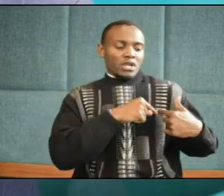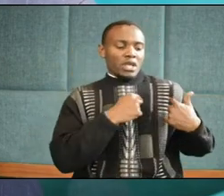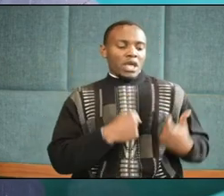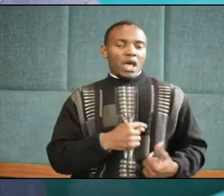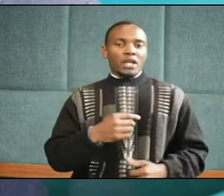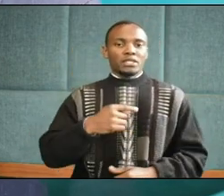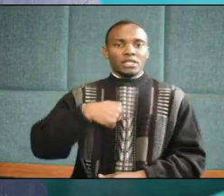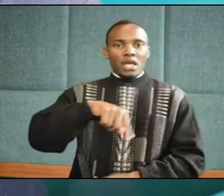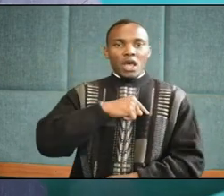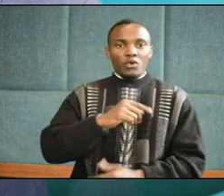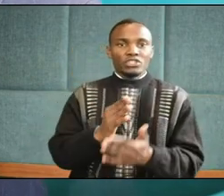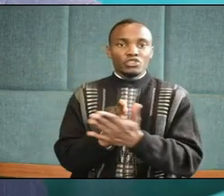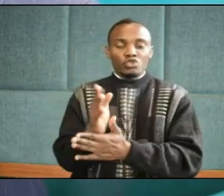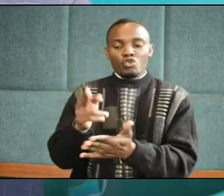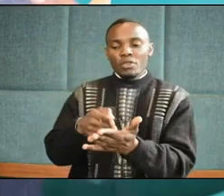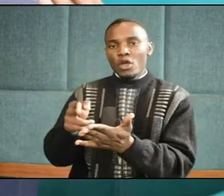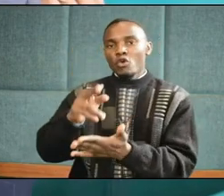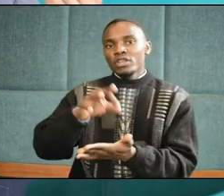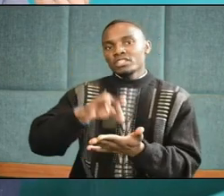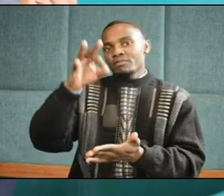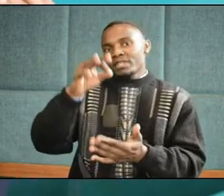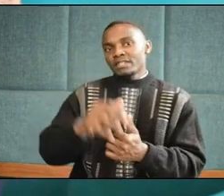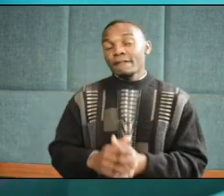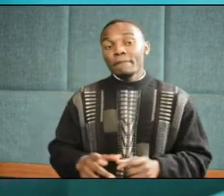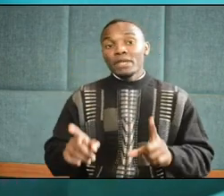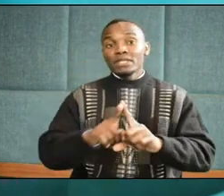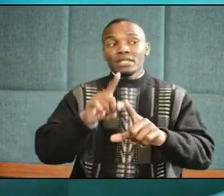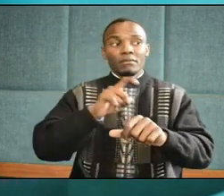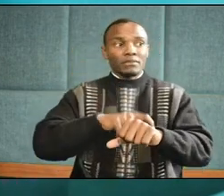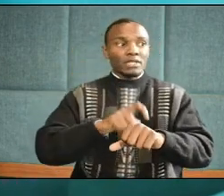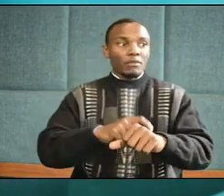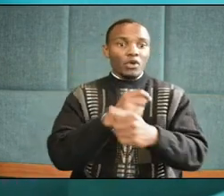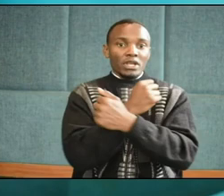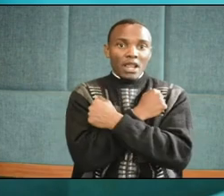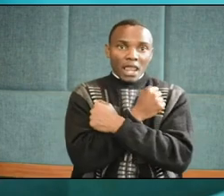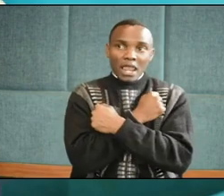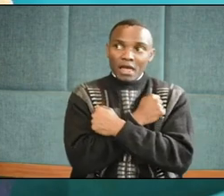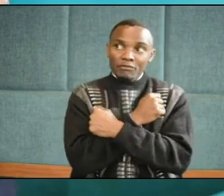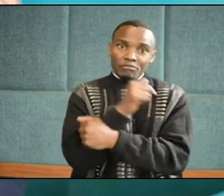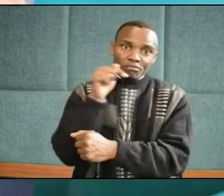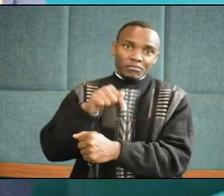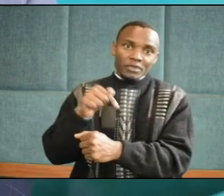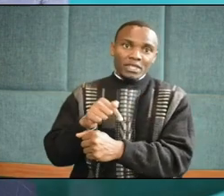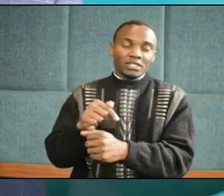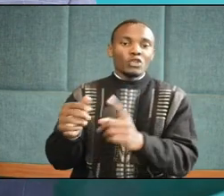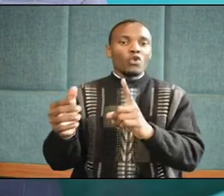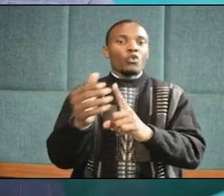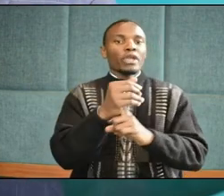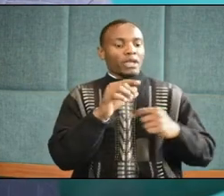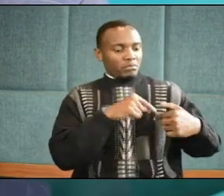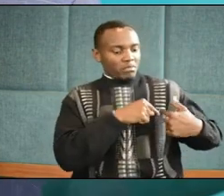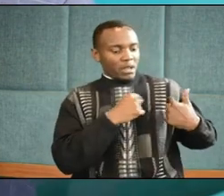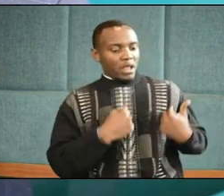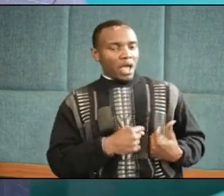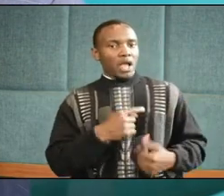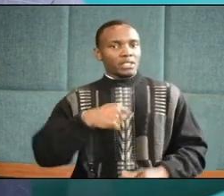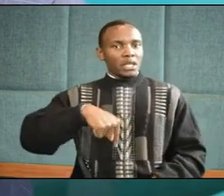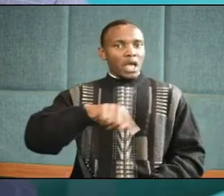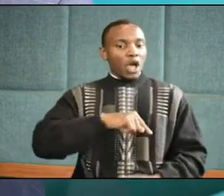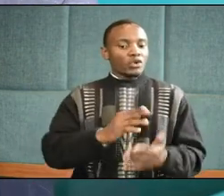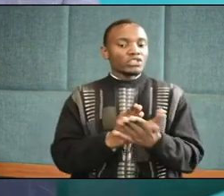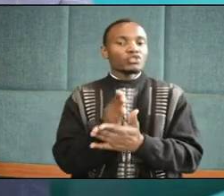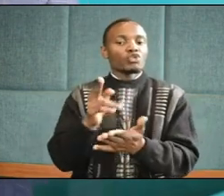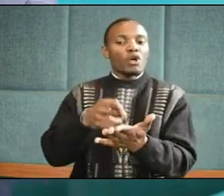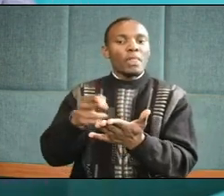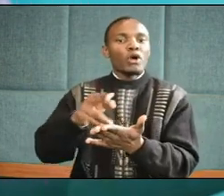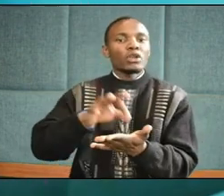Holy Spirit. And when this love has been poured in our hearts by the Holy